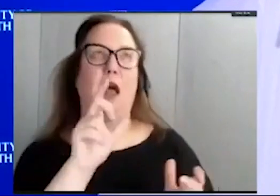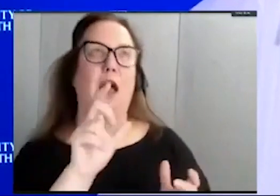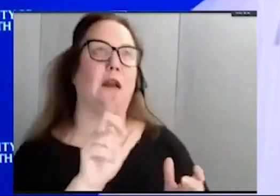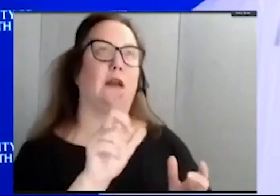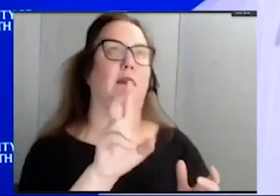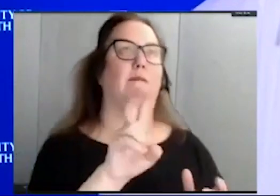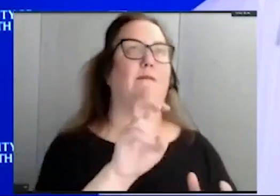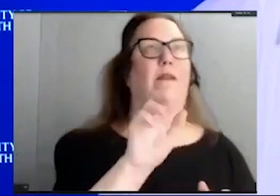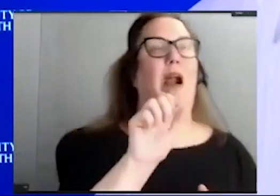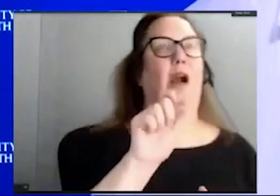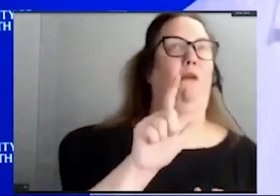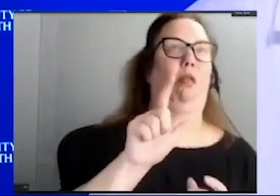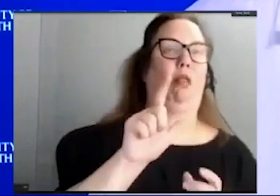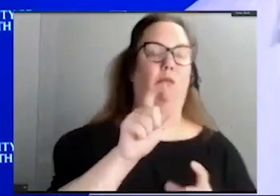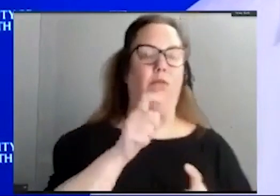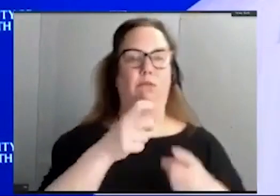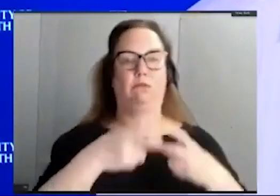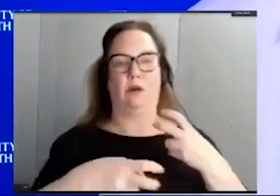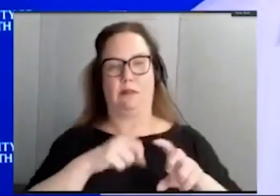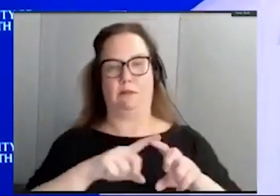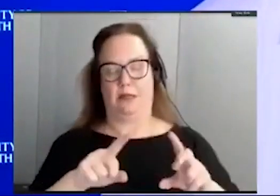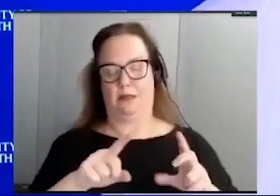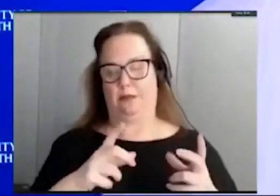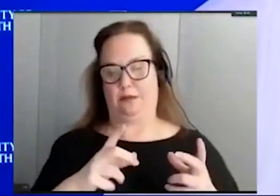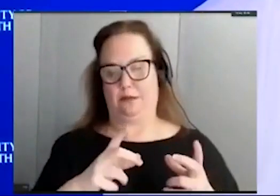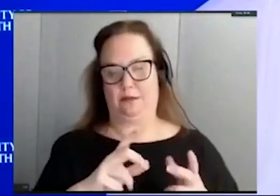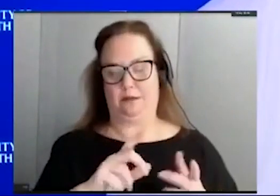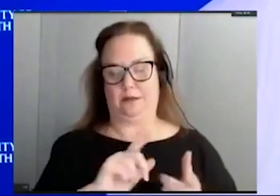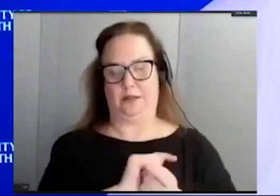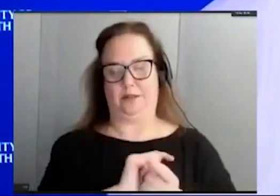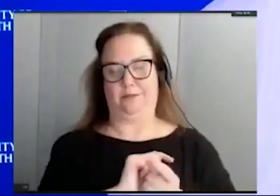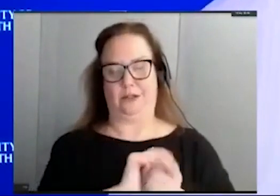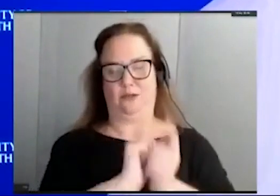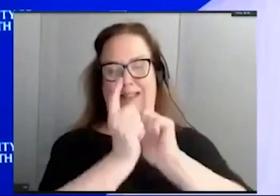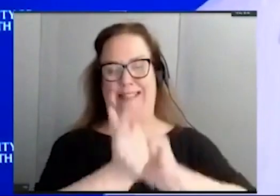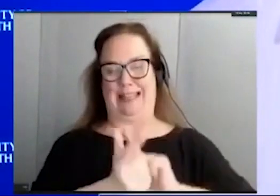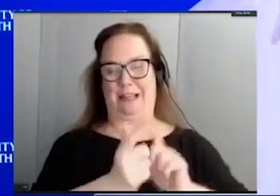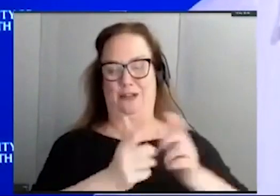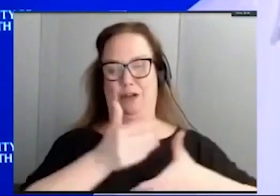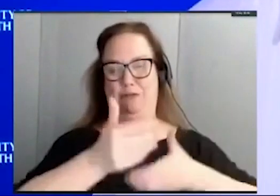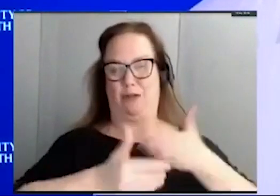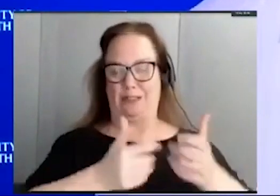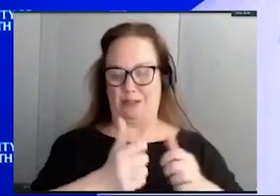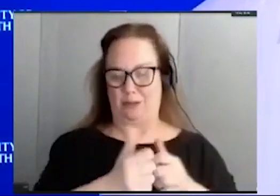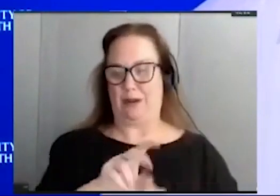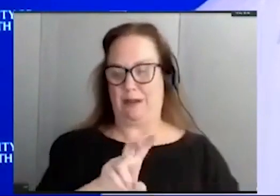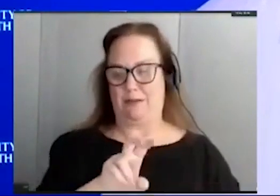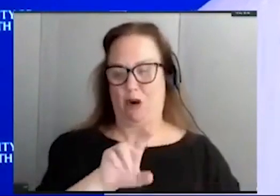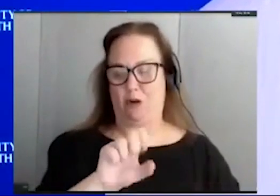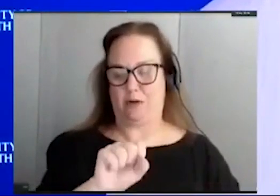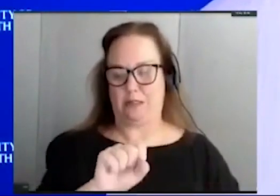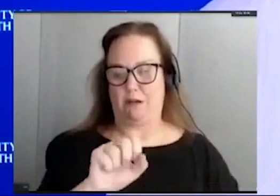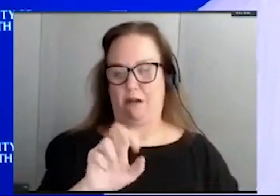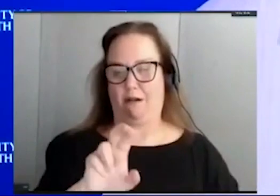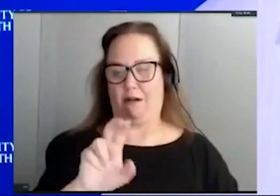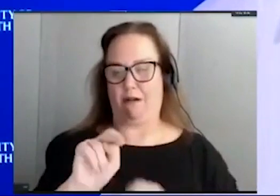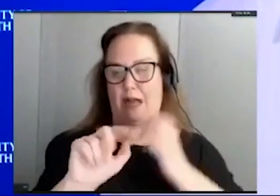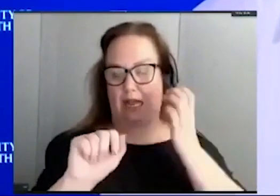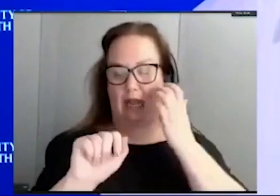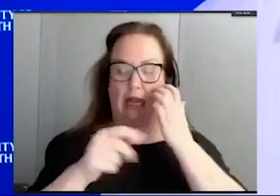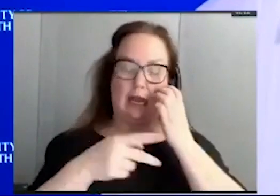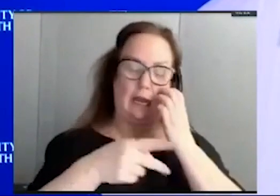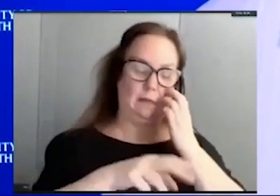but some sort of transcription translation processes going on with the viral RNA and the proteins that may be leading to